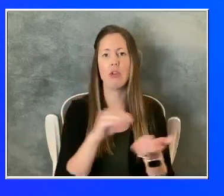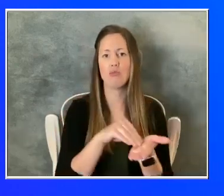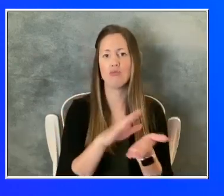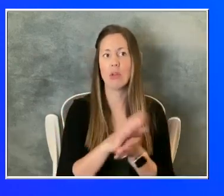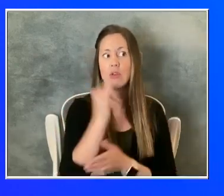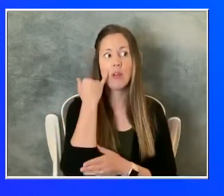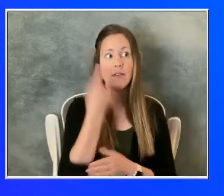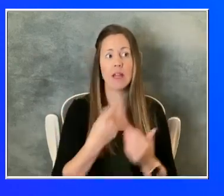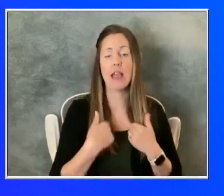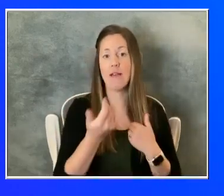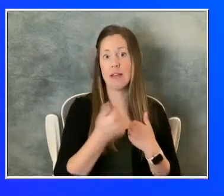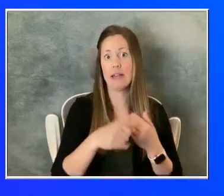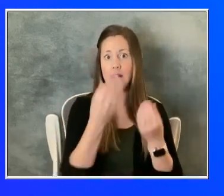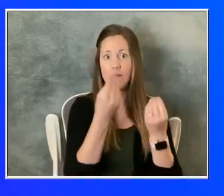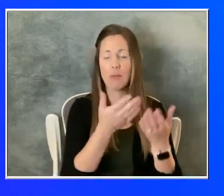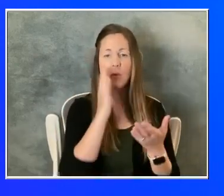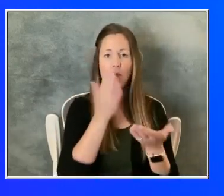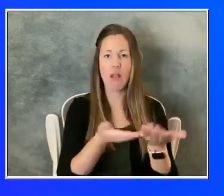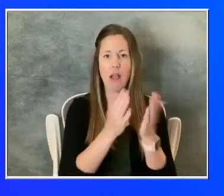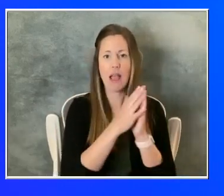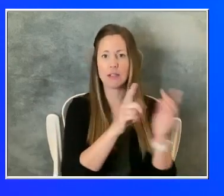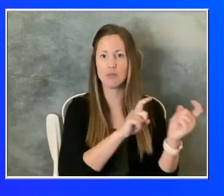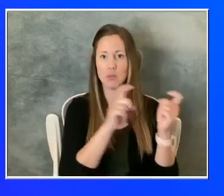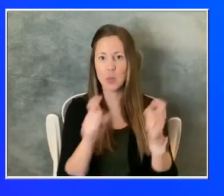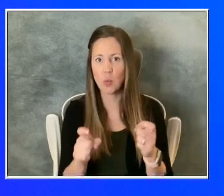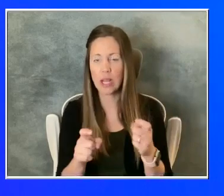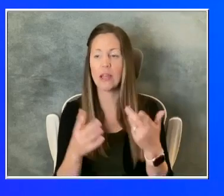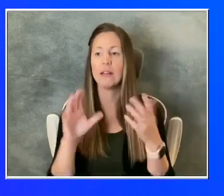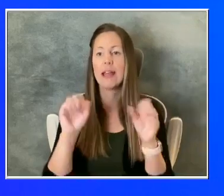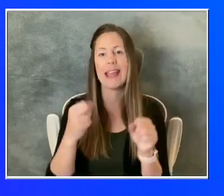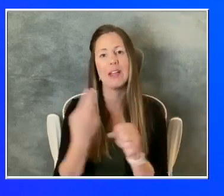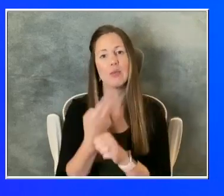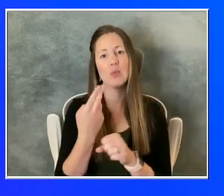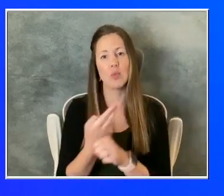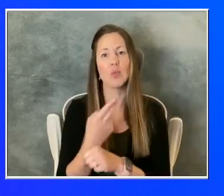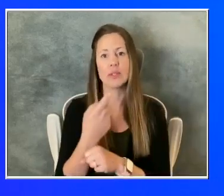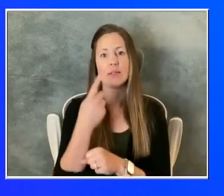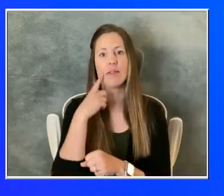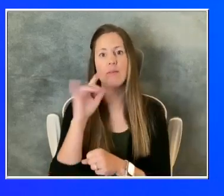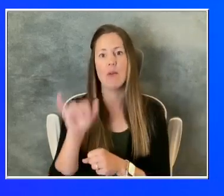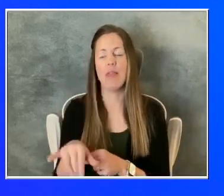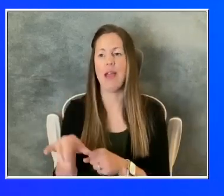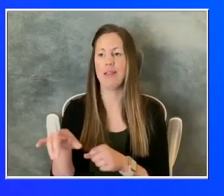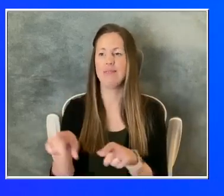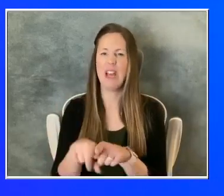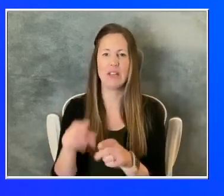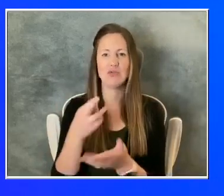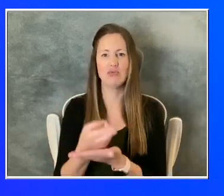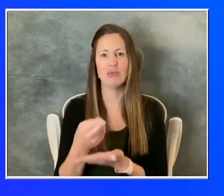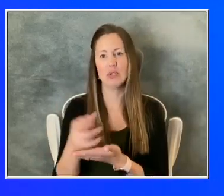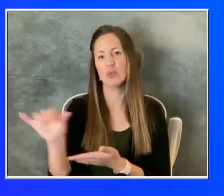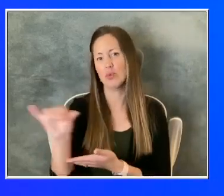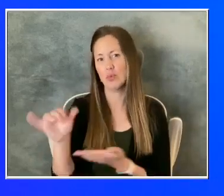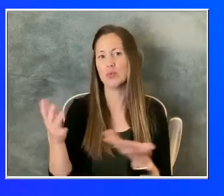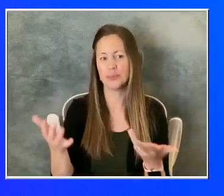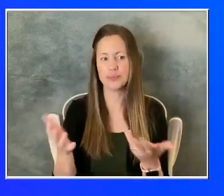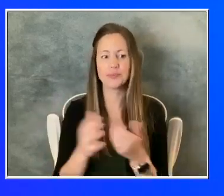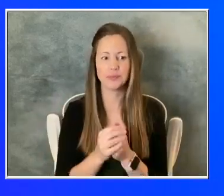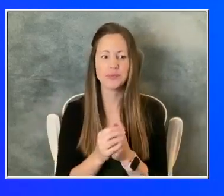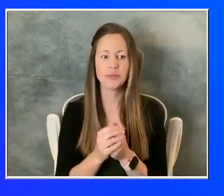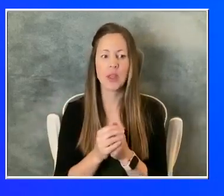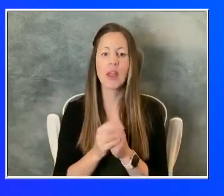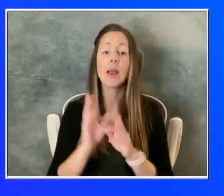research resource that can be analyzed along with other materials that they donate. And individuals will also have